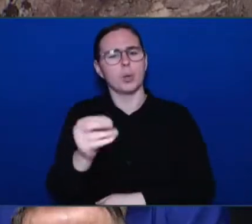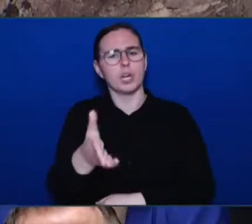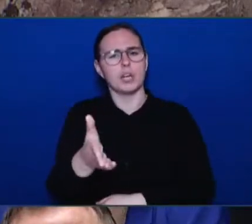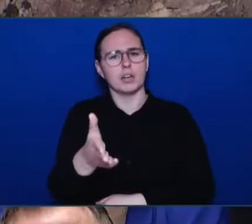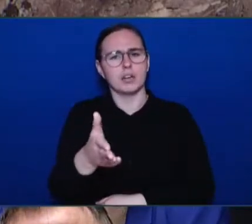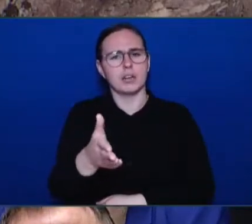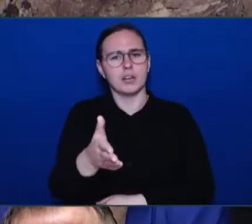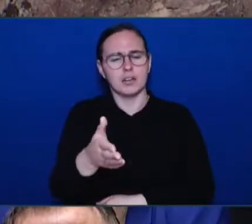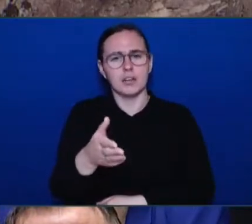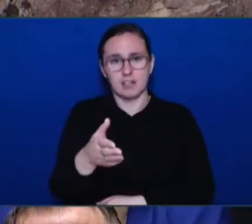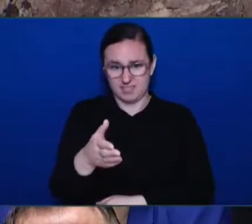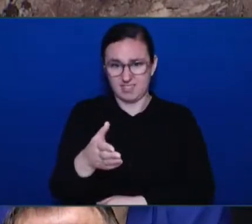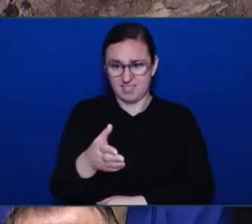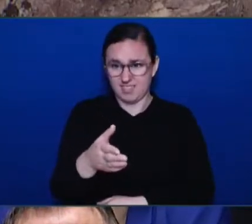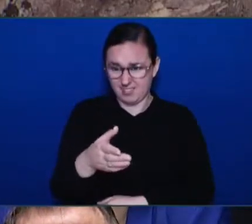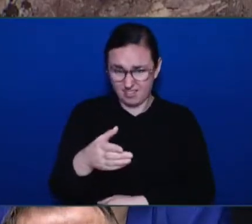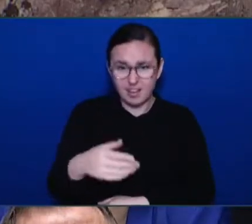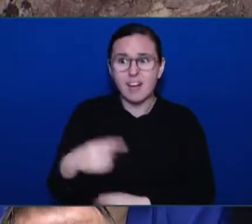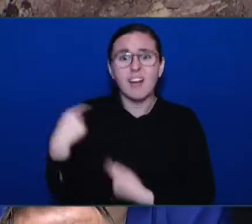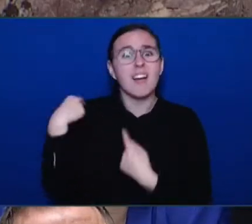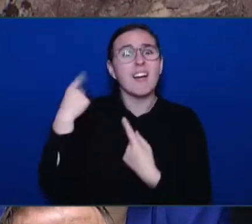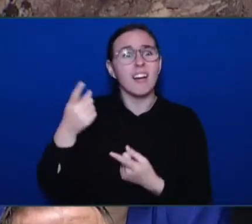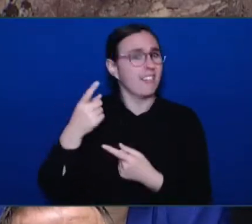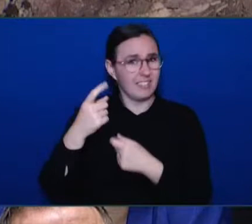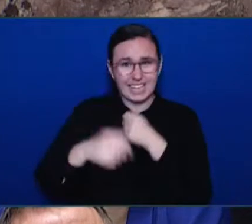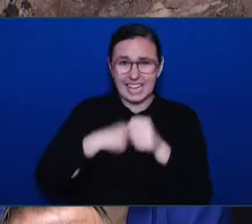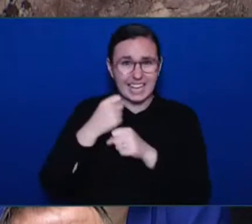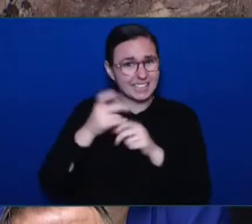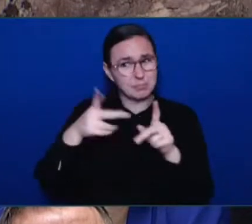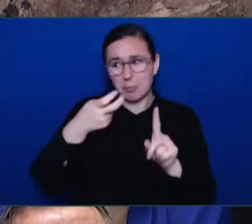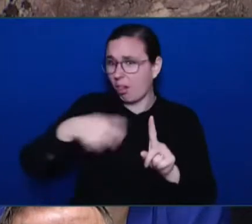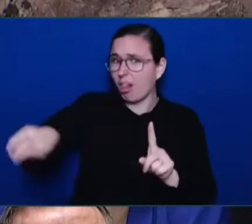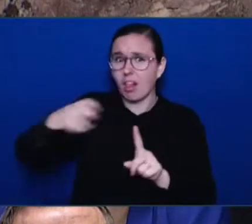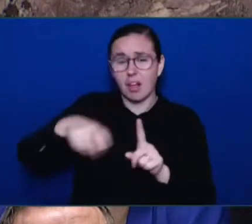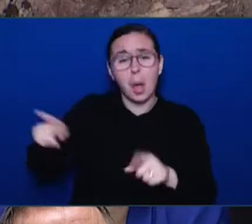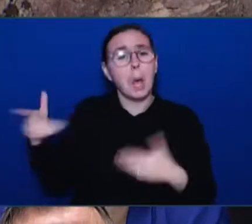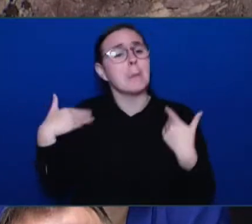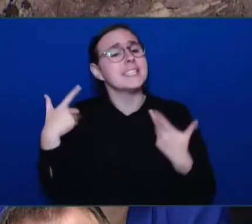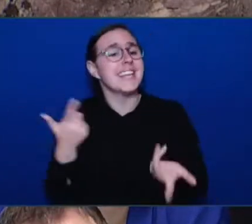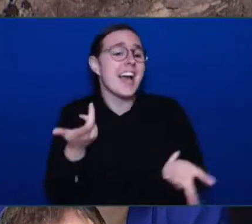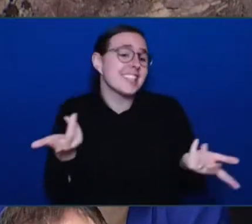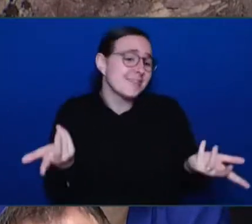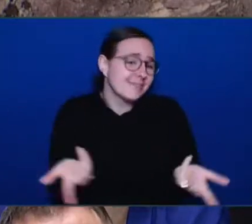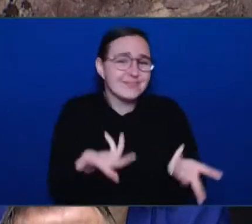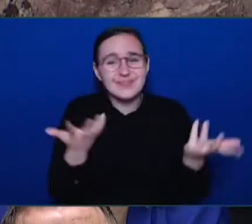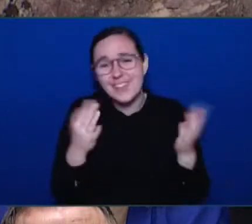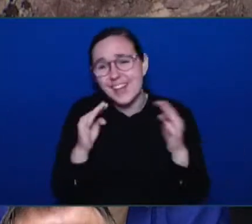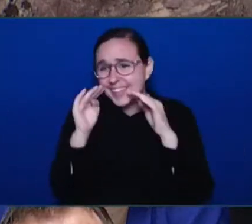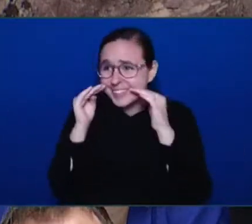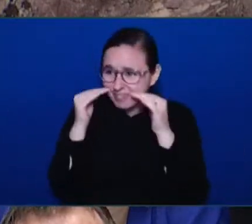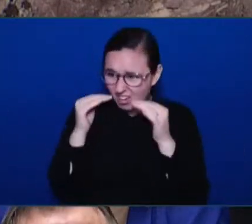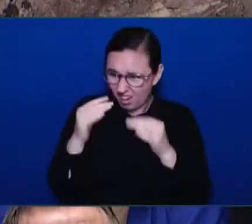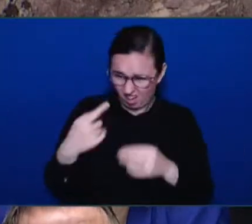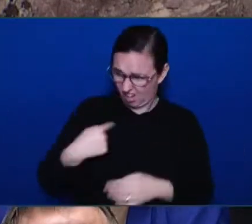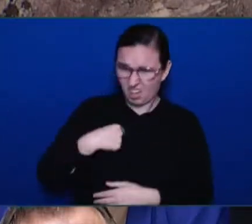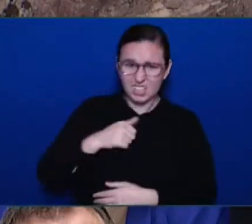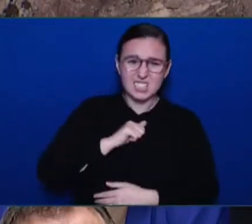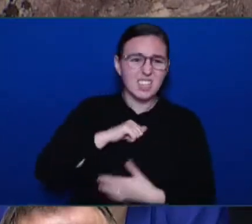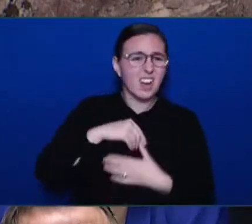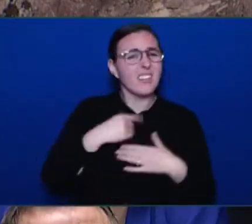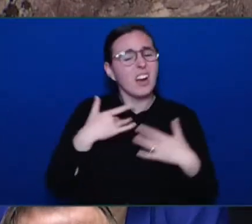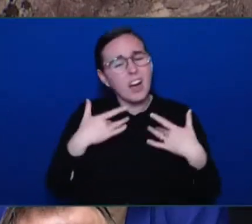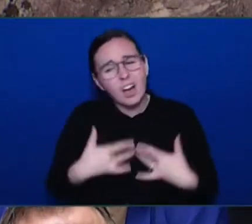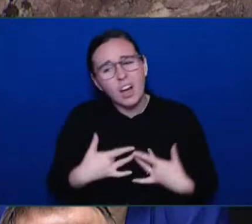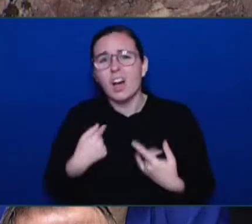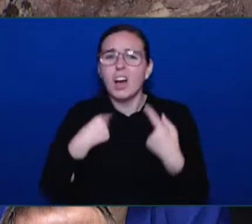and ignore all of these details. It is demoralizing to nurses. He is relying on privately contracted